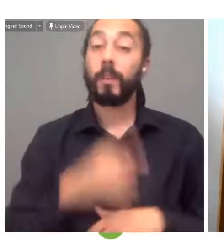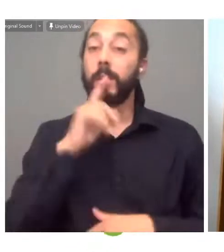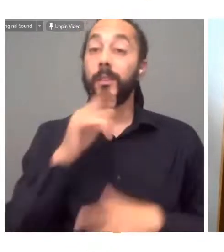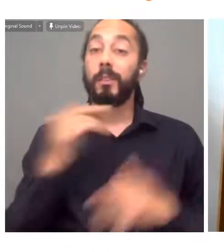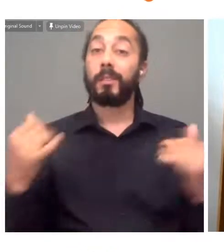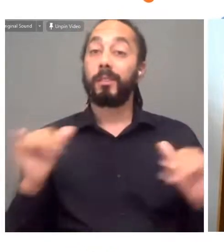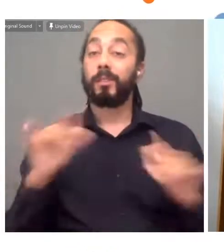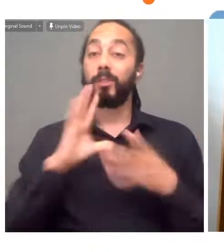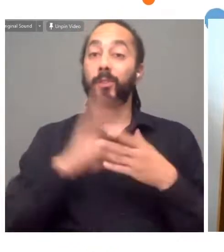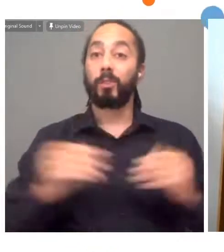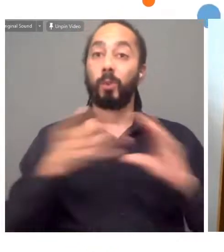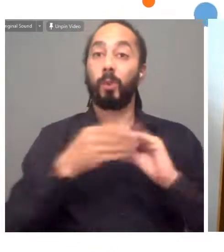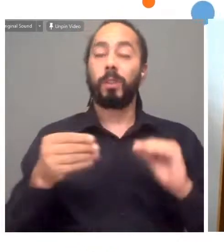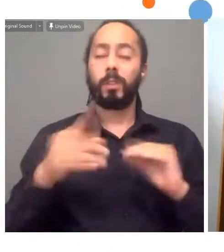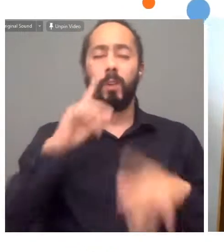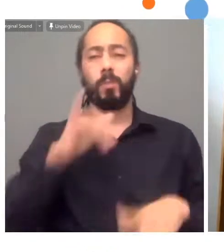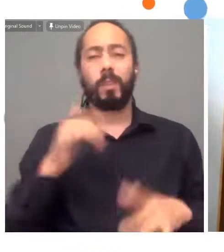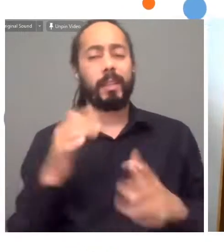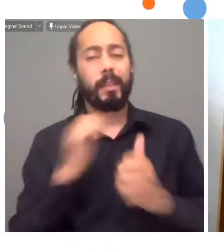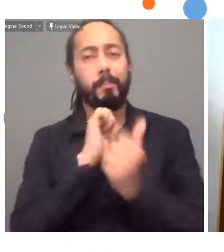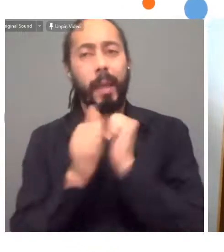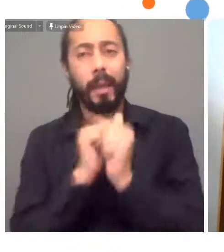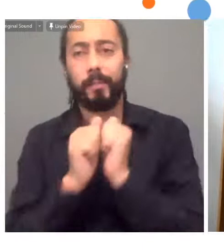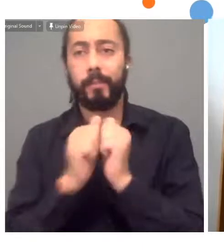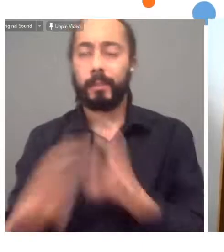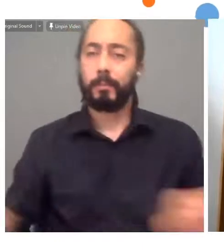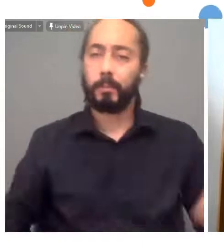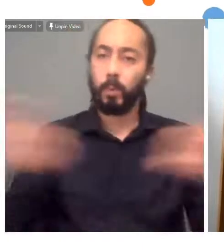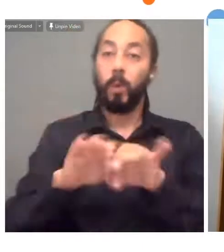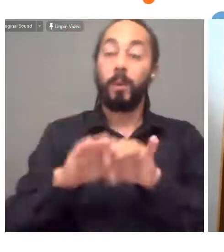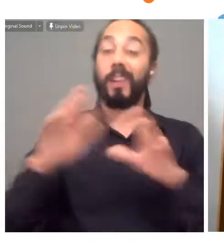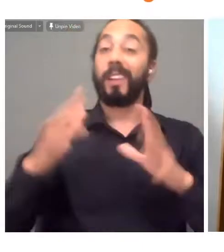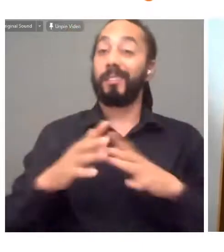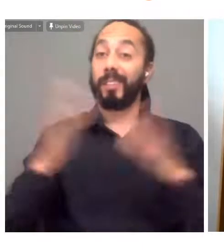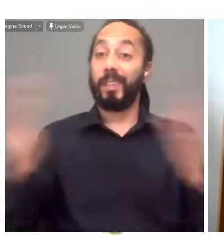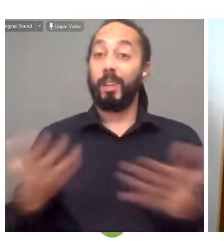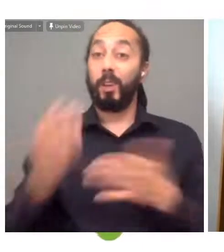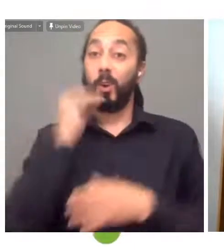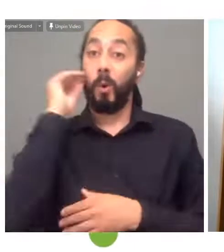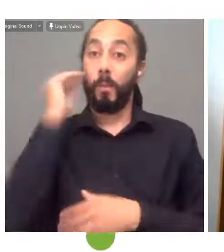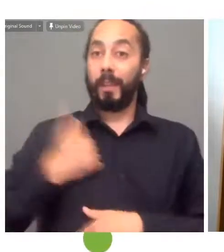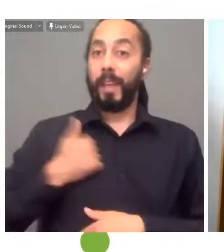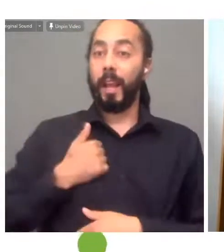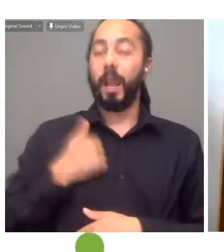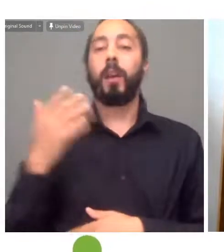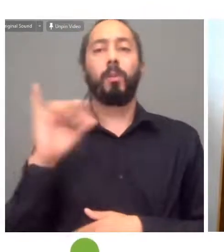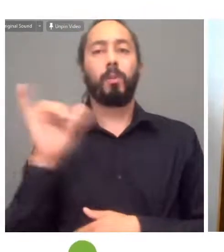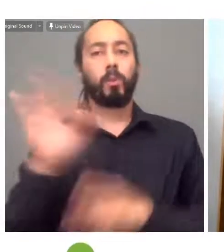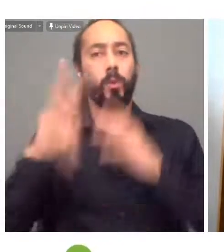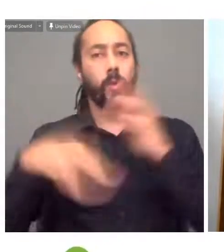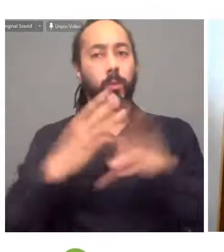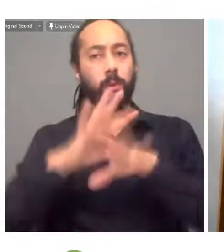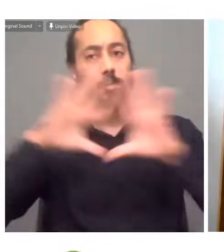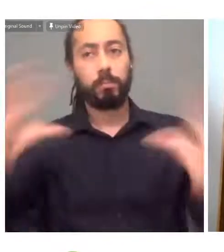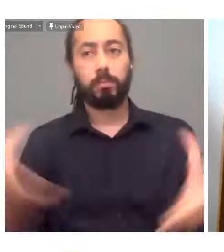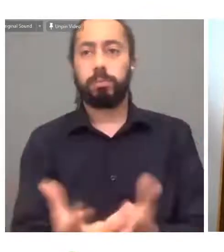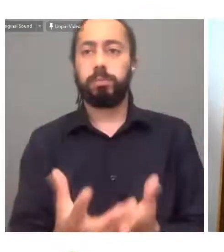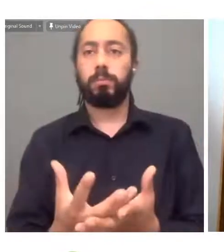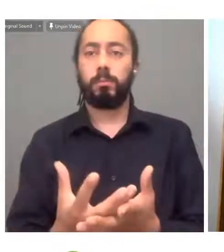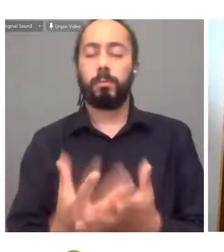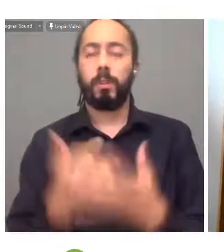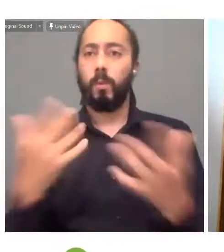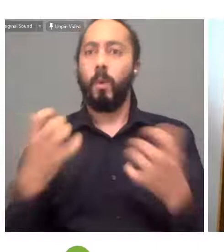sought after at home and the world over. A future where Indigenous people, Black people, racialized